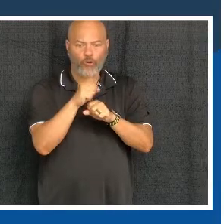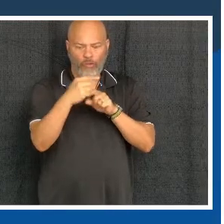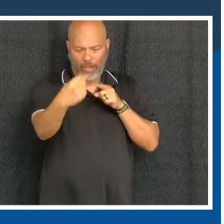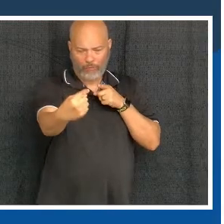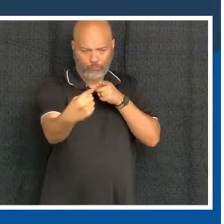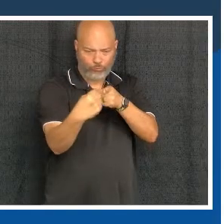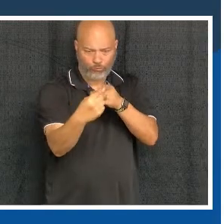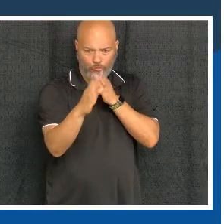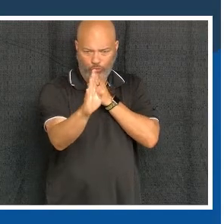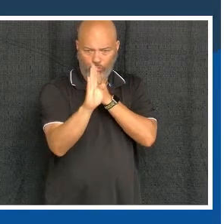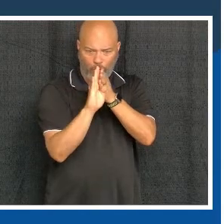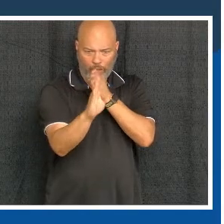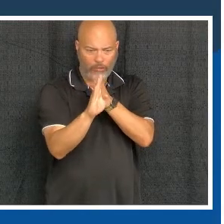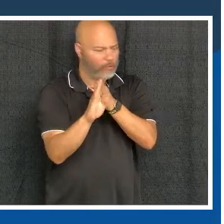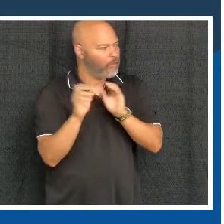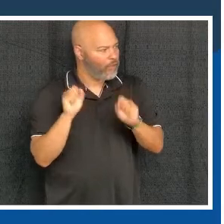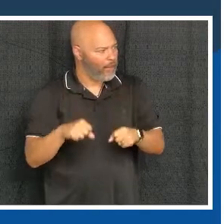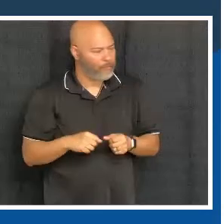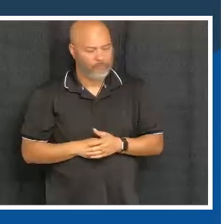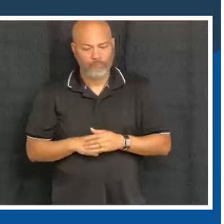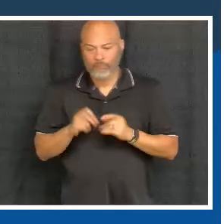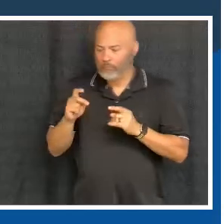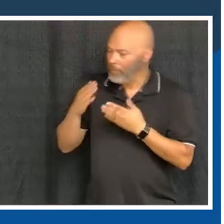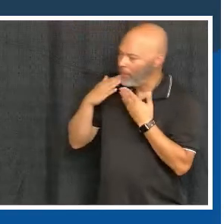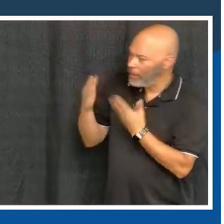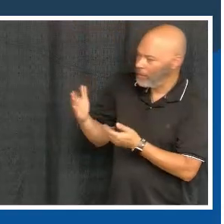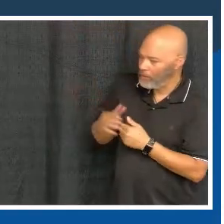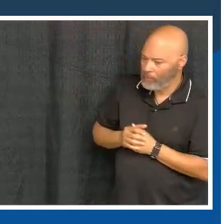aligned properly. Okay, thank you. Yep.